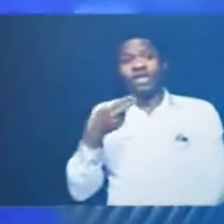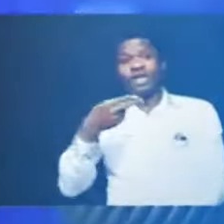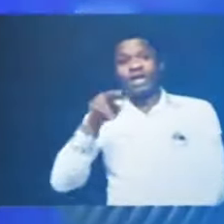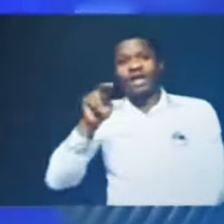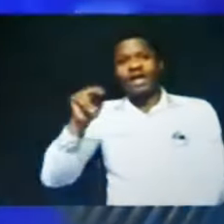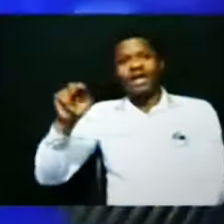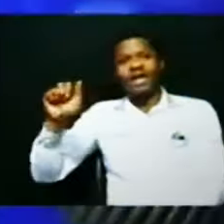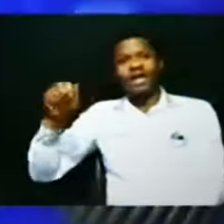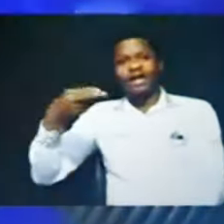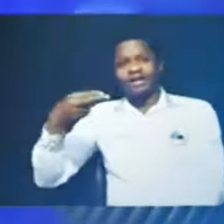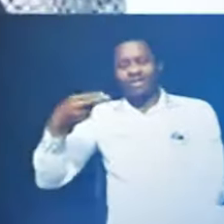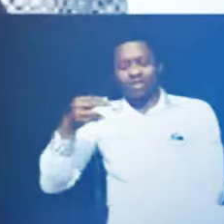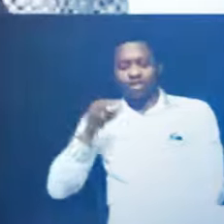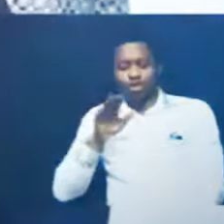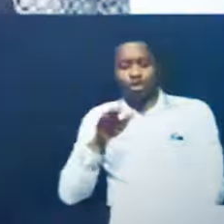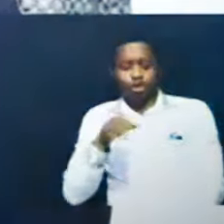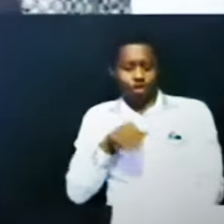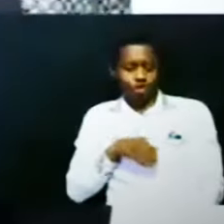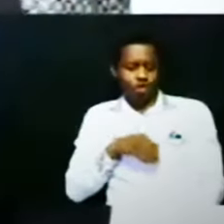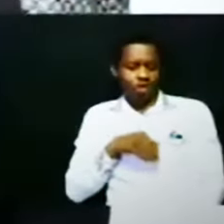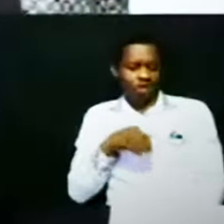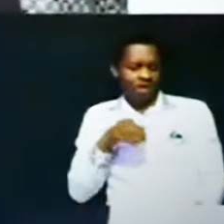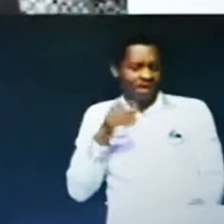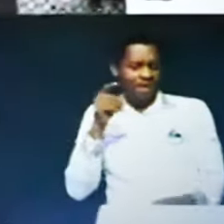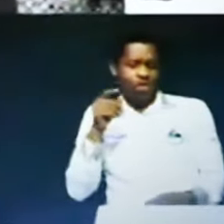irritate her.